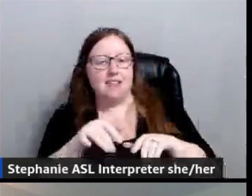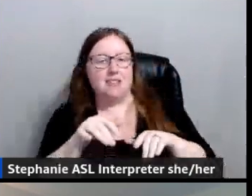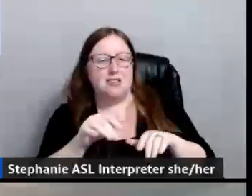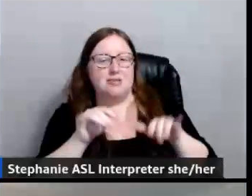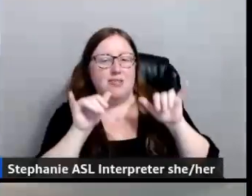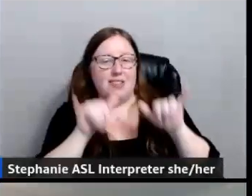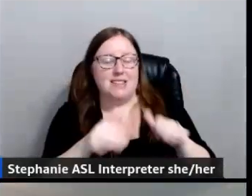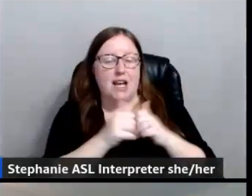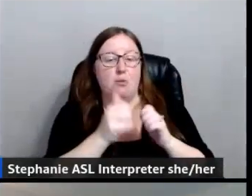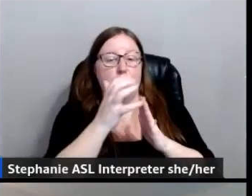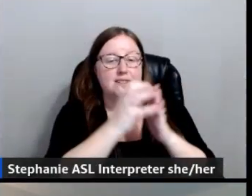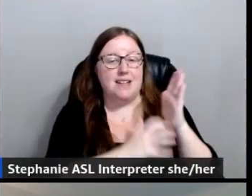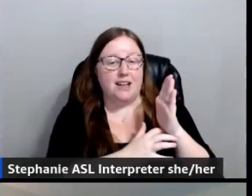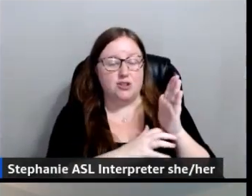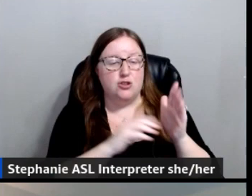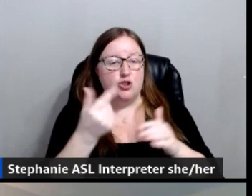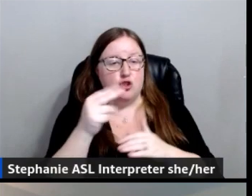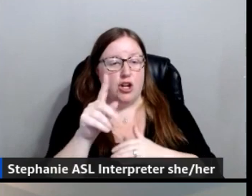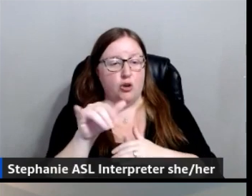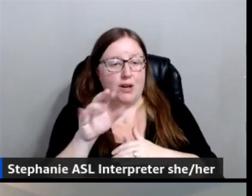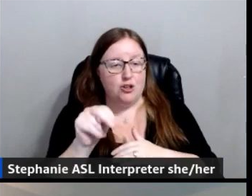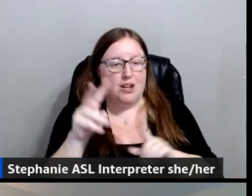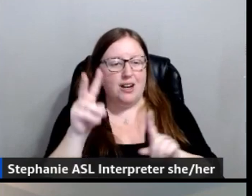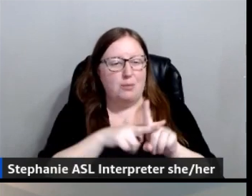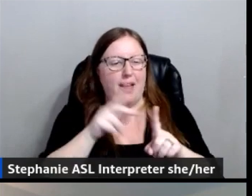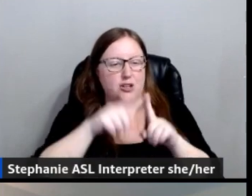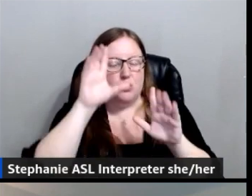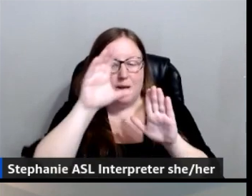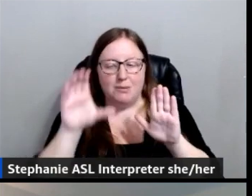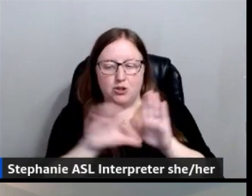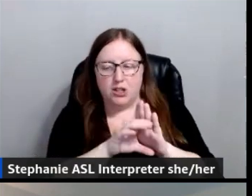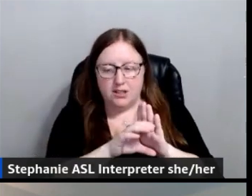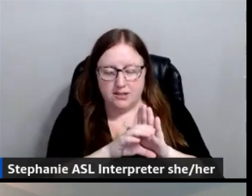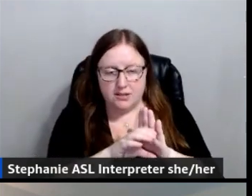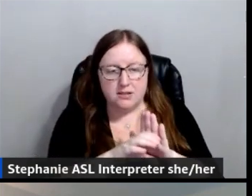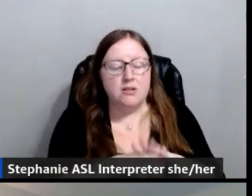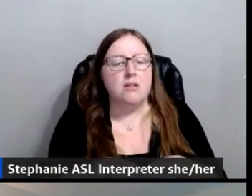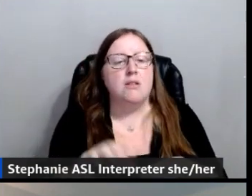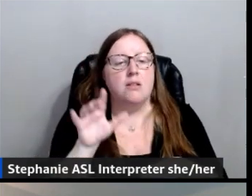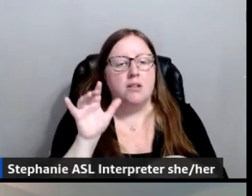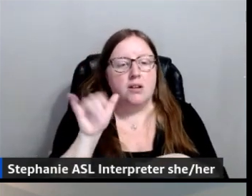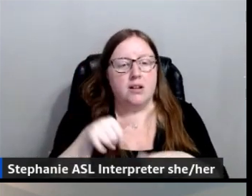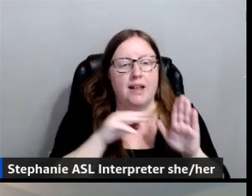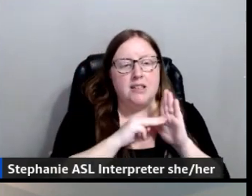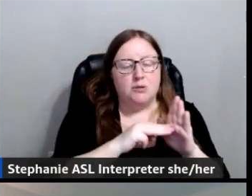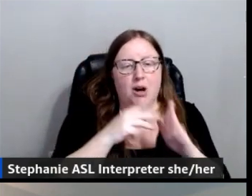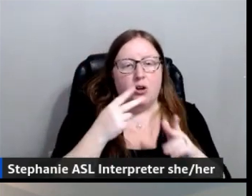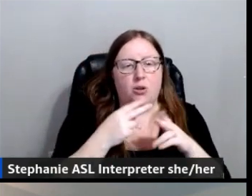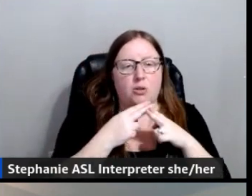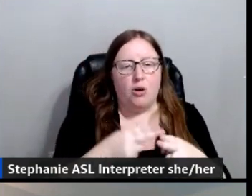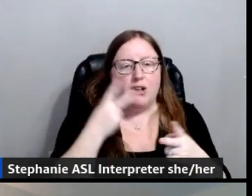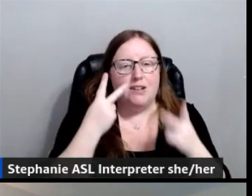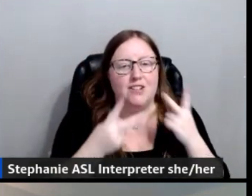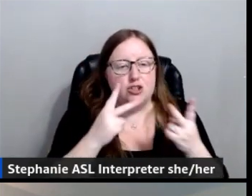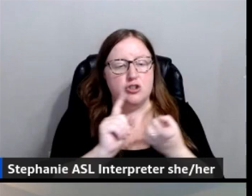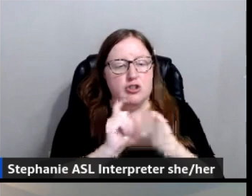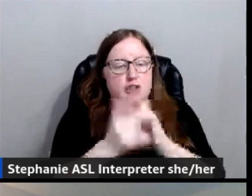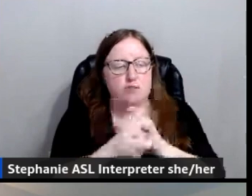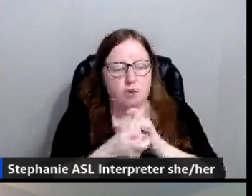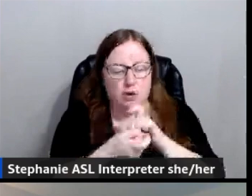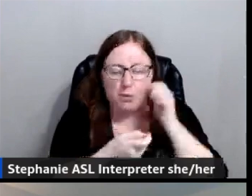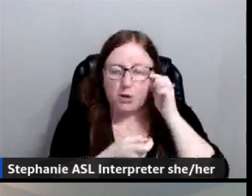text generation and actually applying them to images. These type of models called vision transformers, and we are